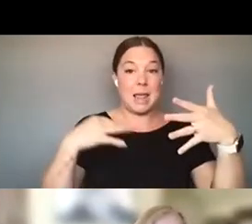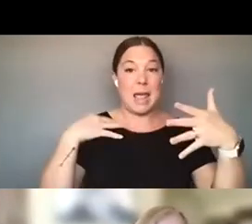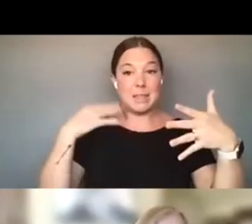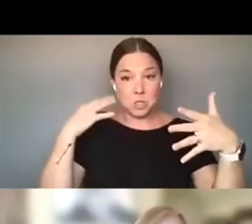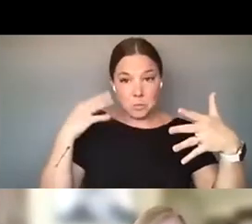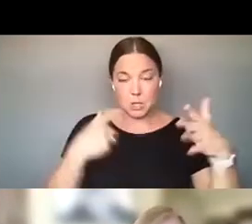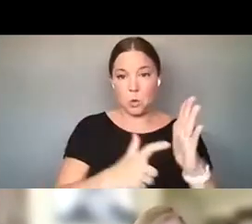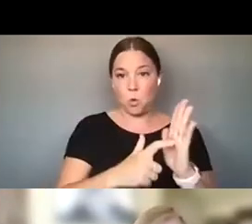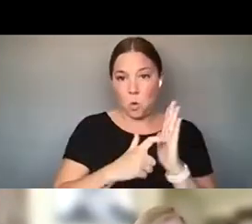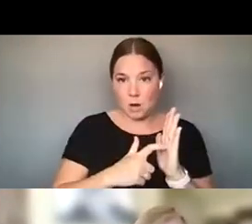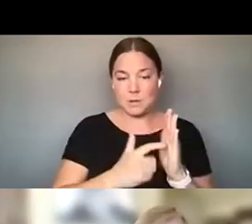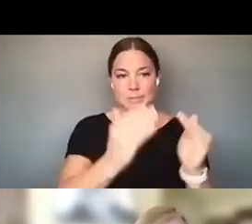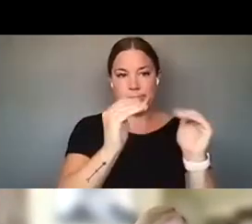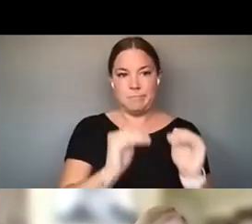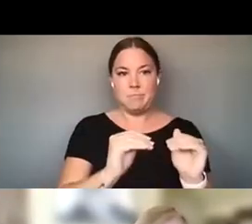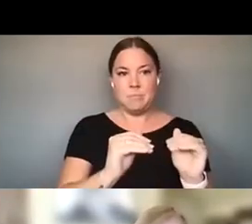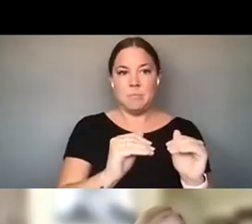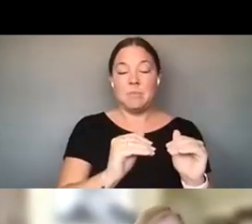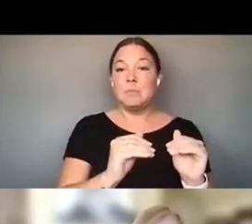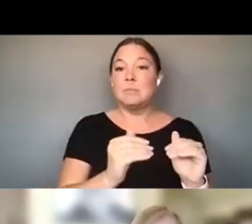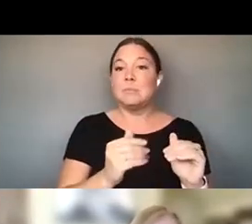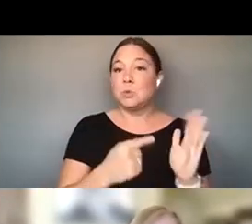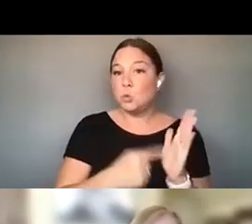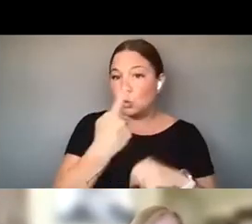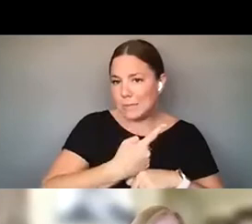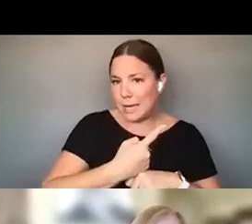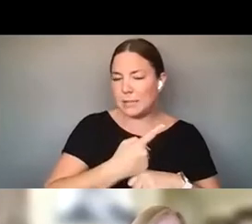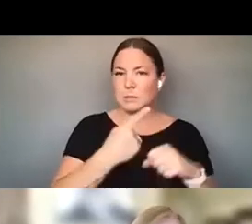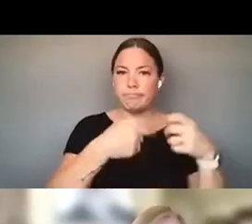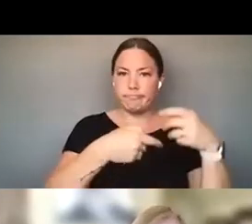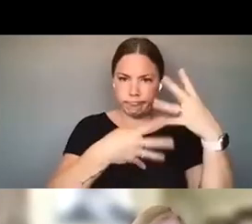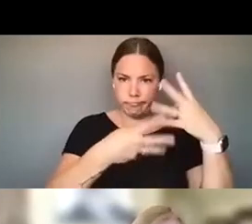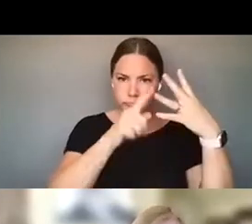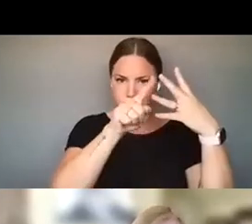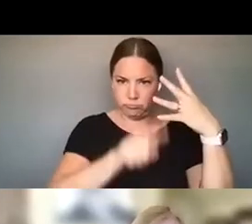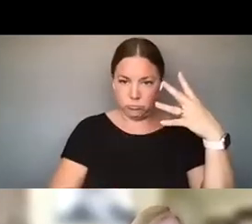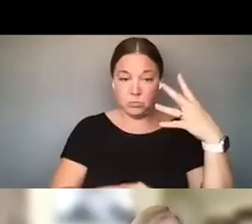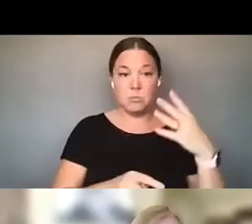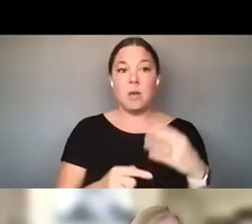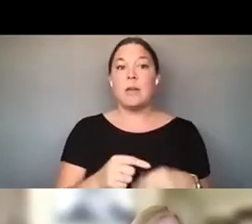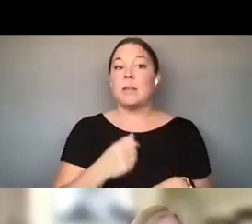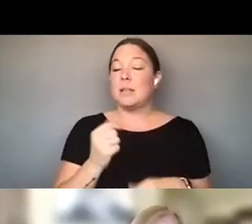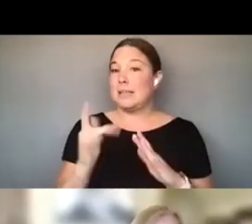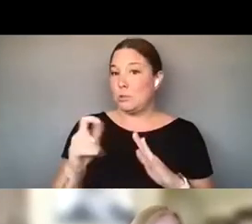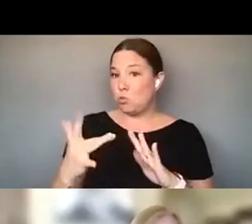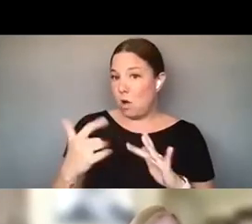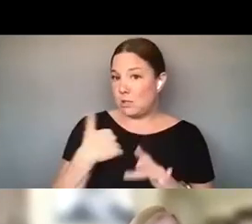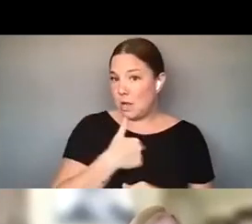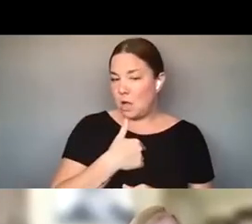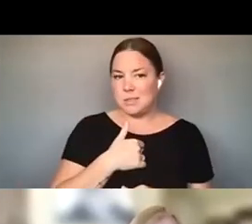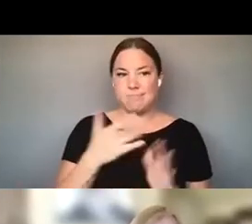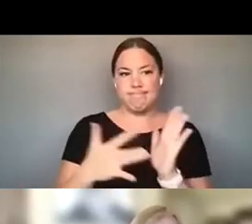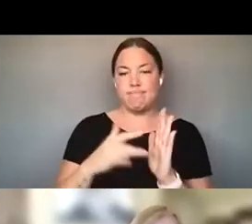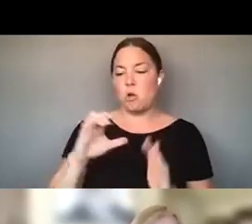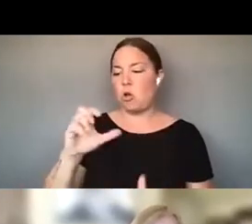and application deadlines. If you need to reach us, click on contacts. Now to